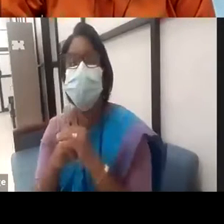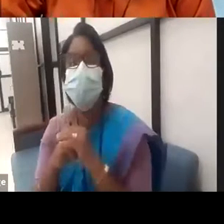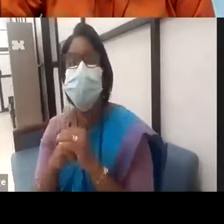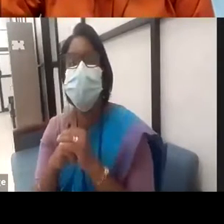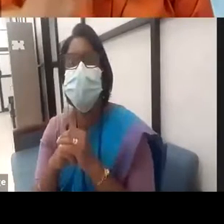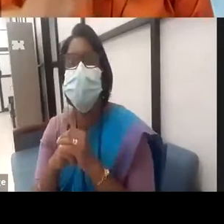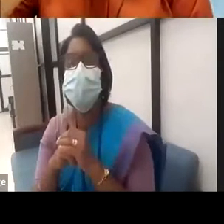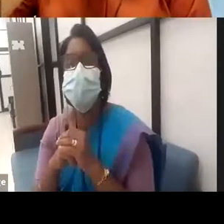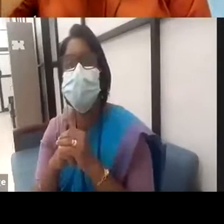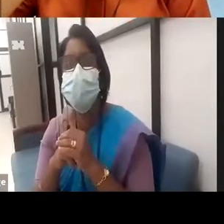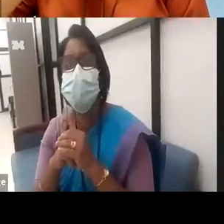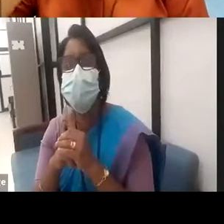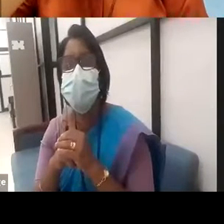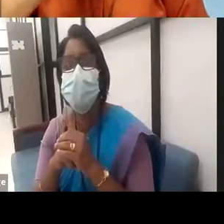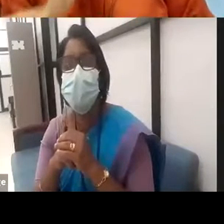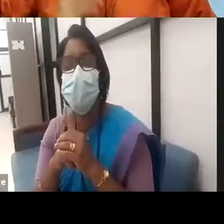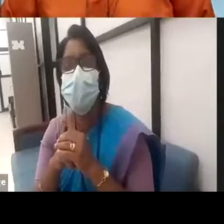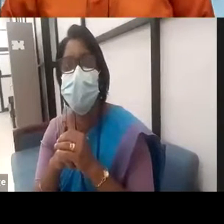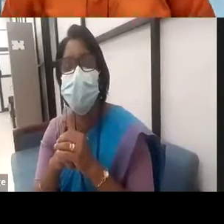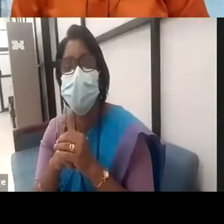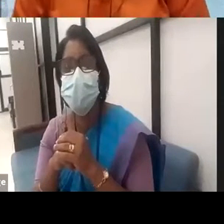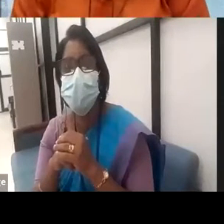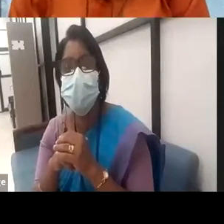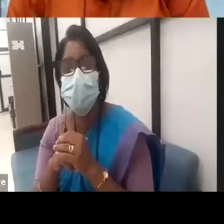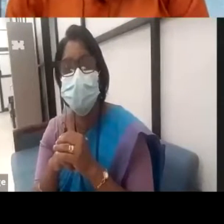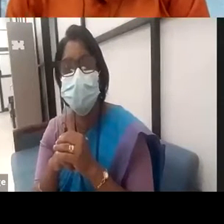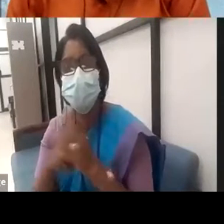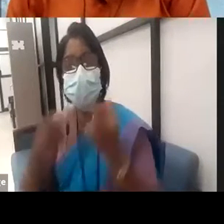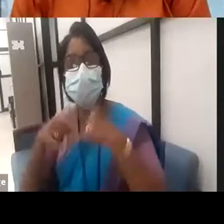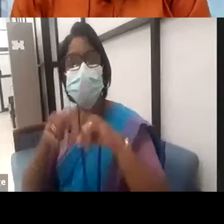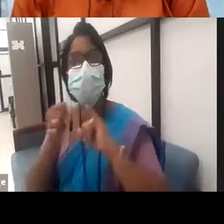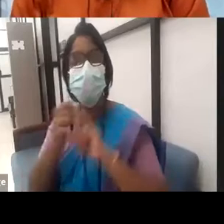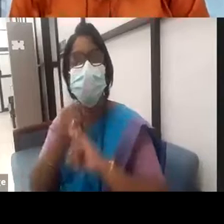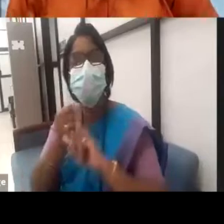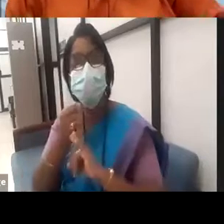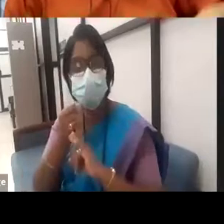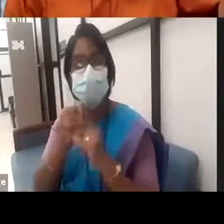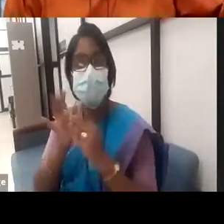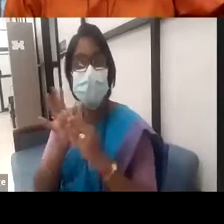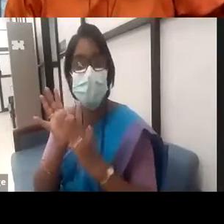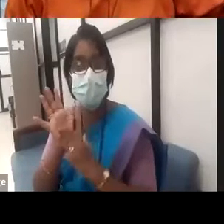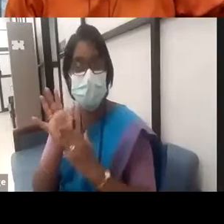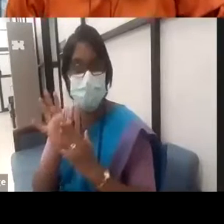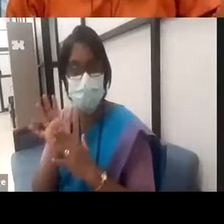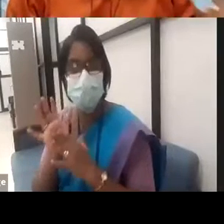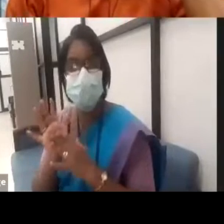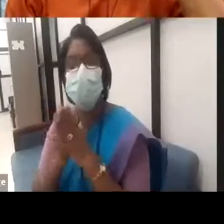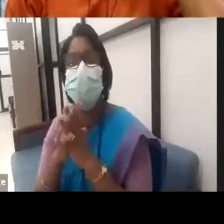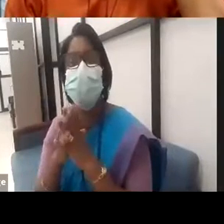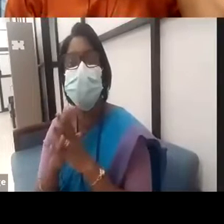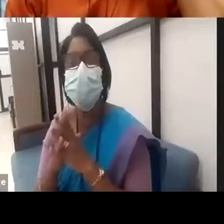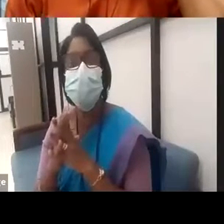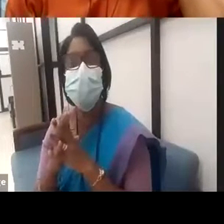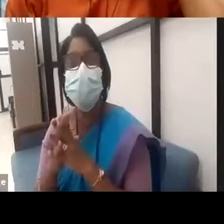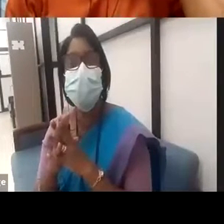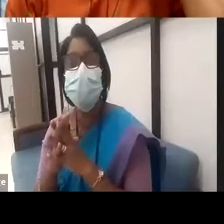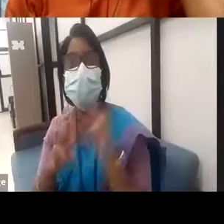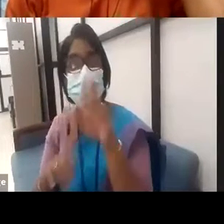upon Mr. Suresh Dimel. Suresh, if you could just share your perspectives on the importance